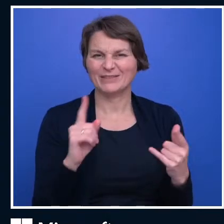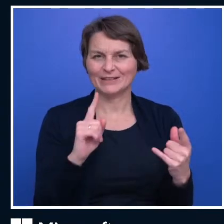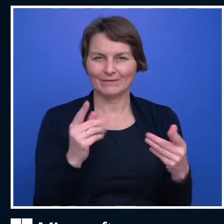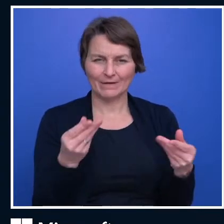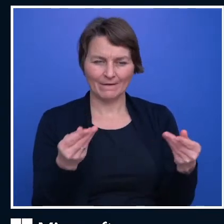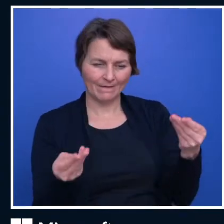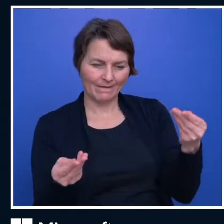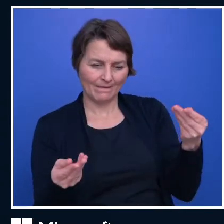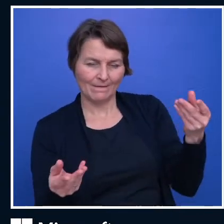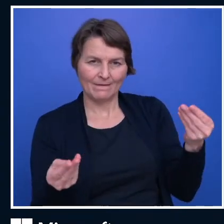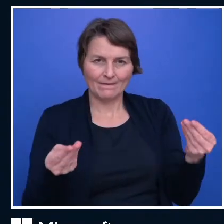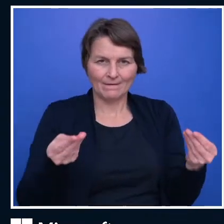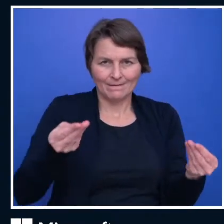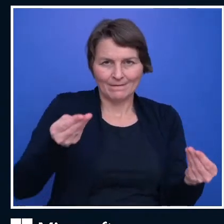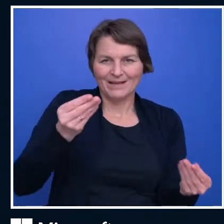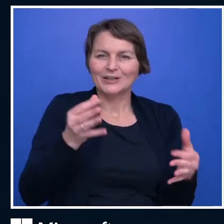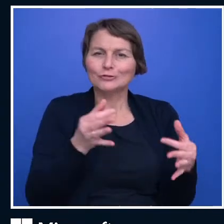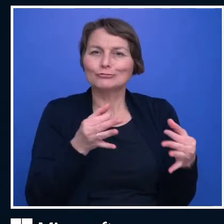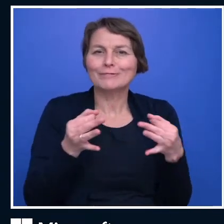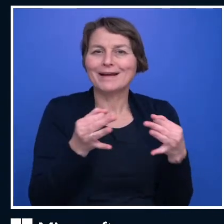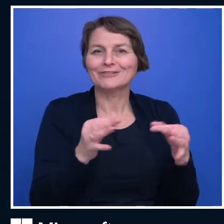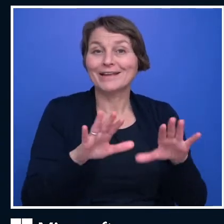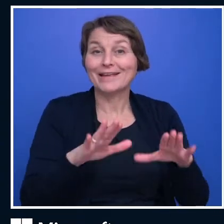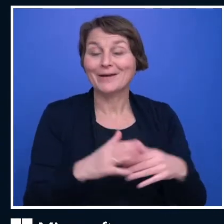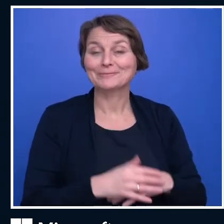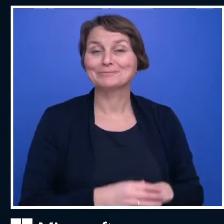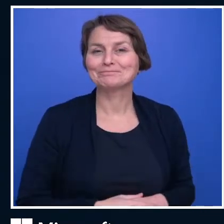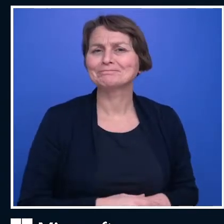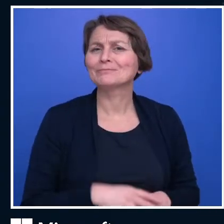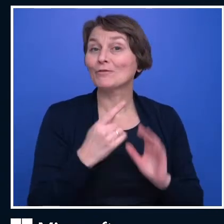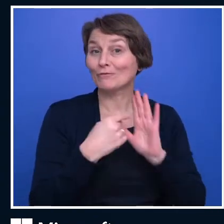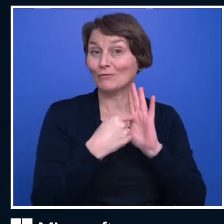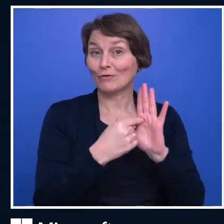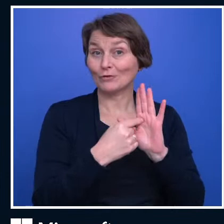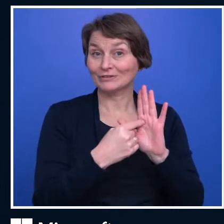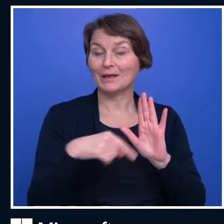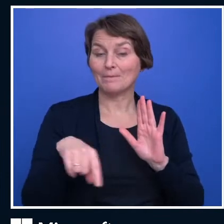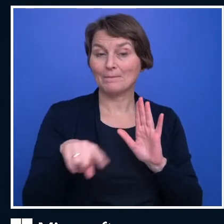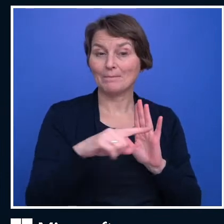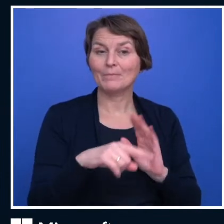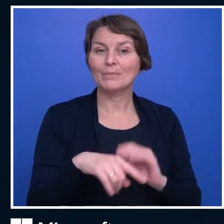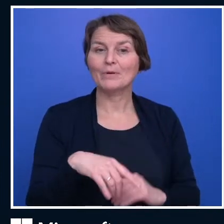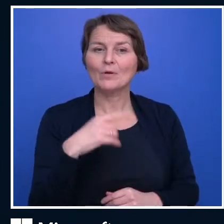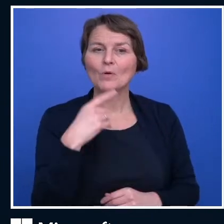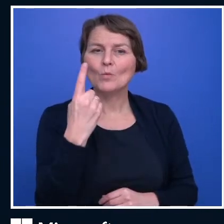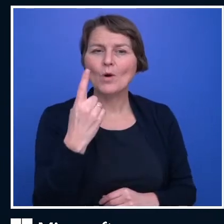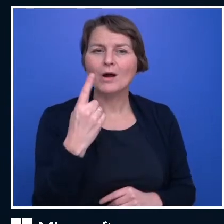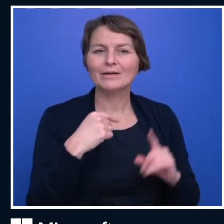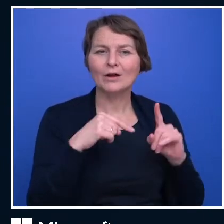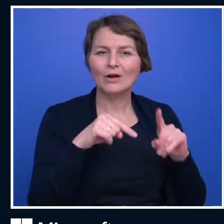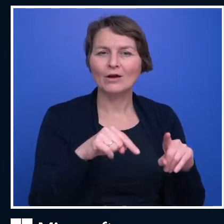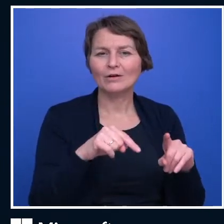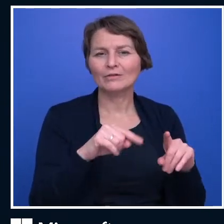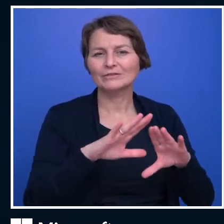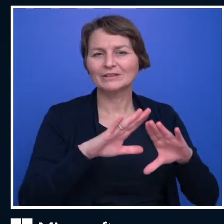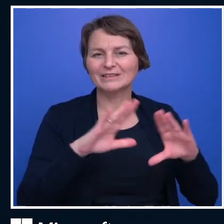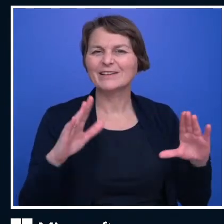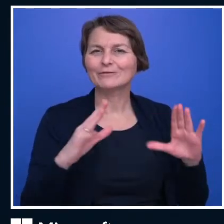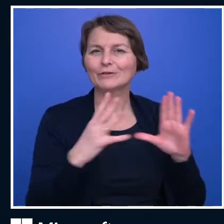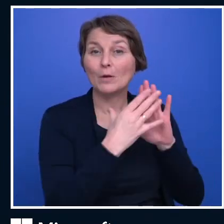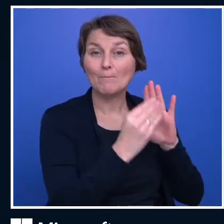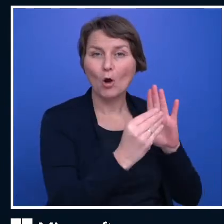common approach to mitigation is to use one of the algorithms and constraints to train multiple models, and